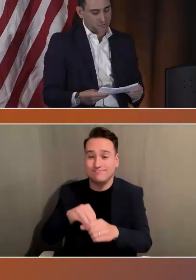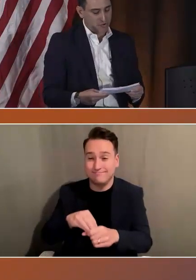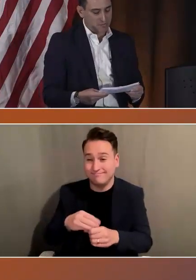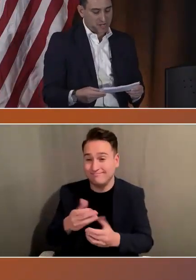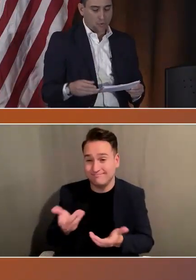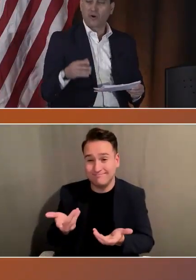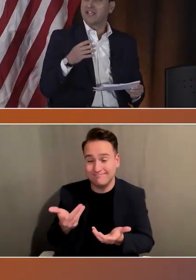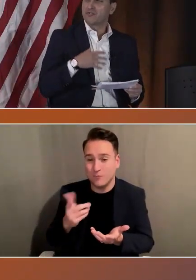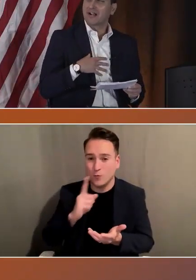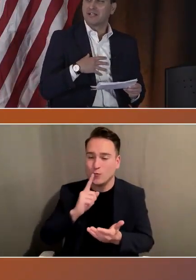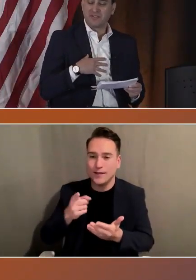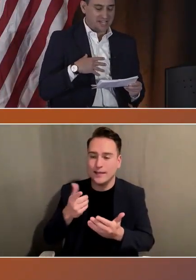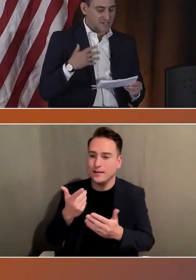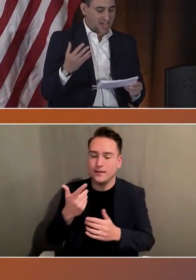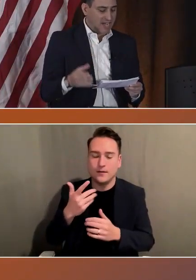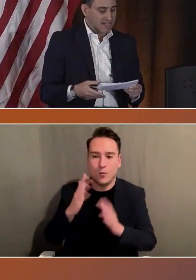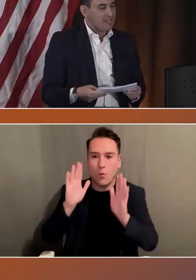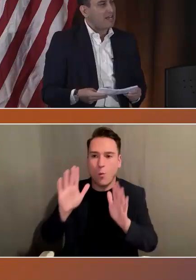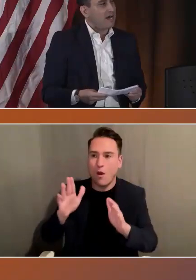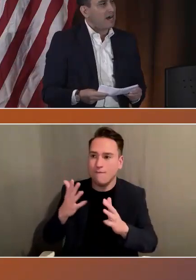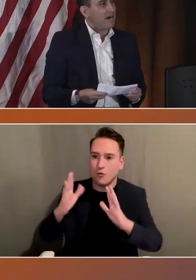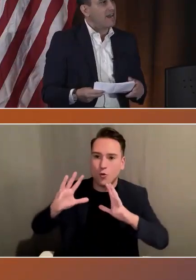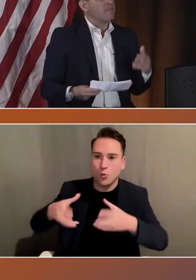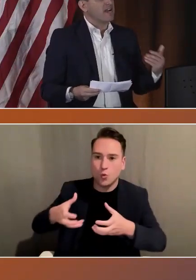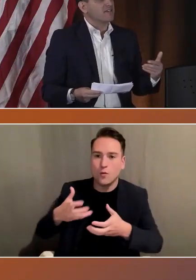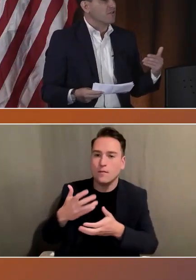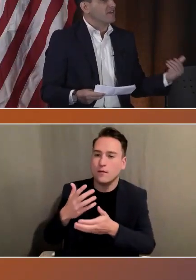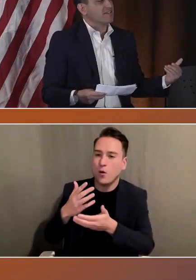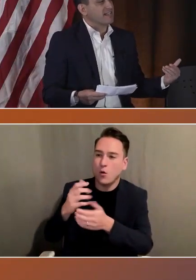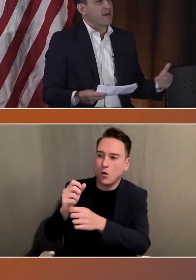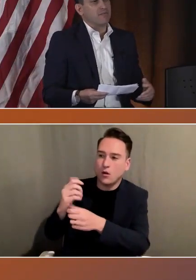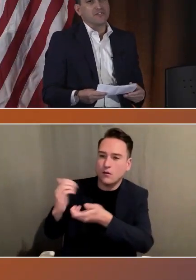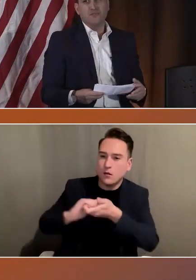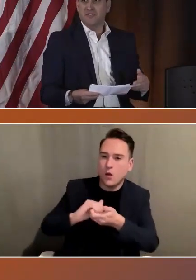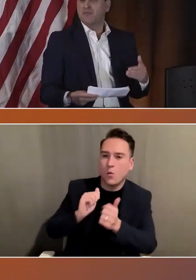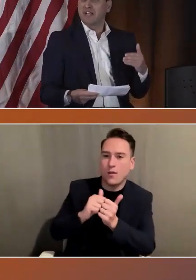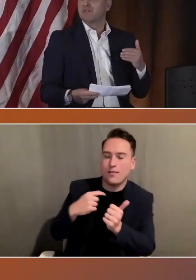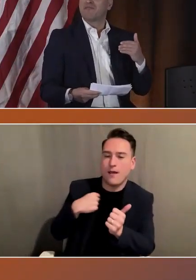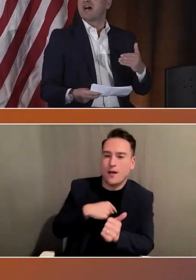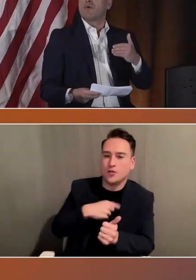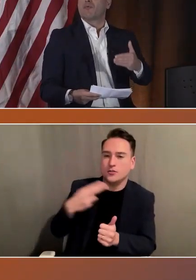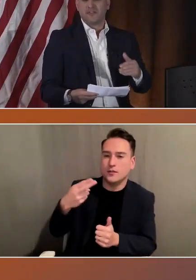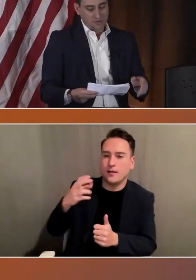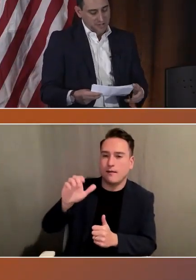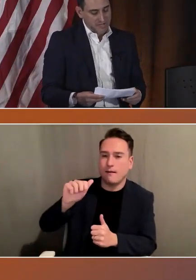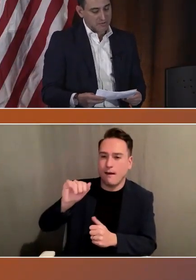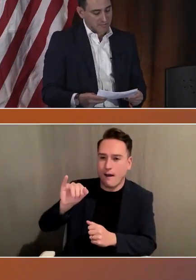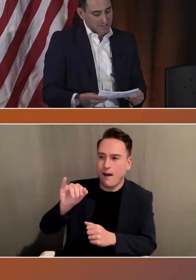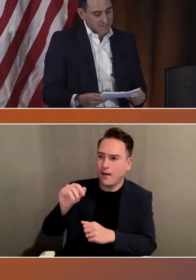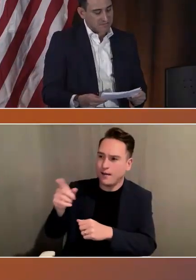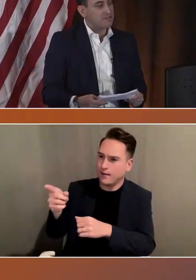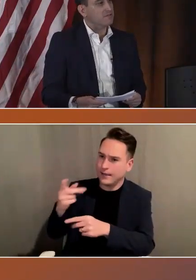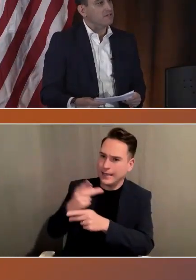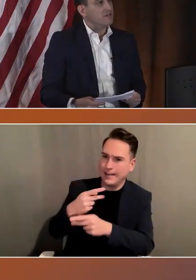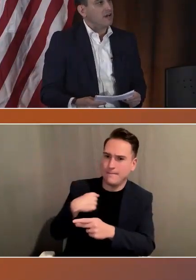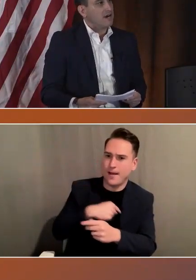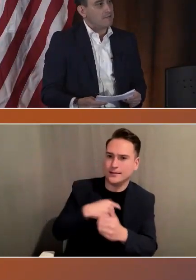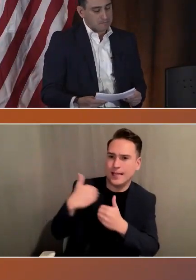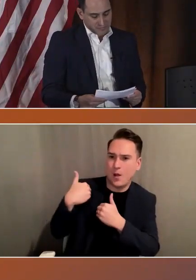engaged group working directly with HCAI and helping us, holding us accountable too, so that we can refine what we're doing and be responsive